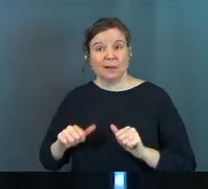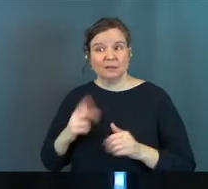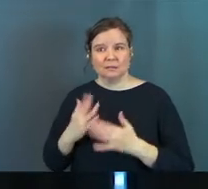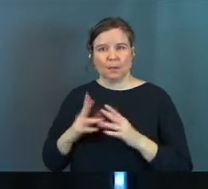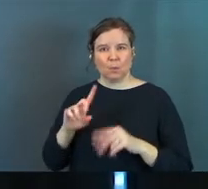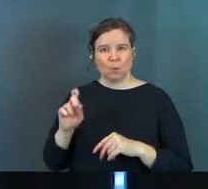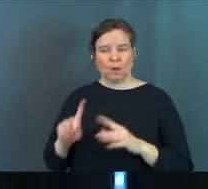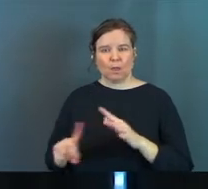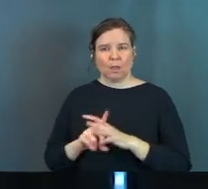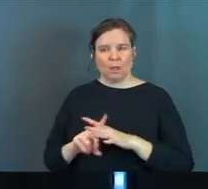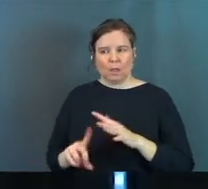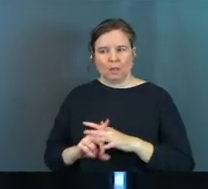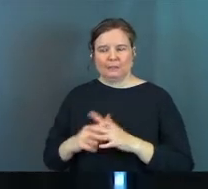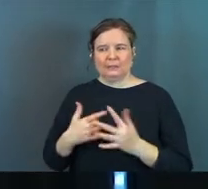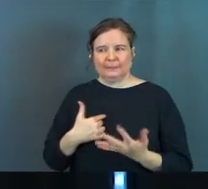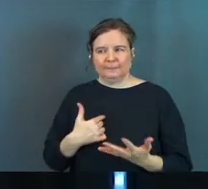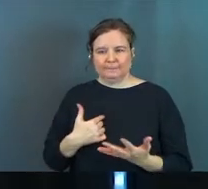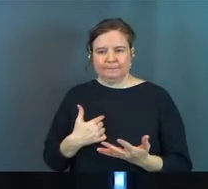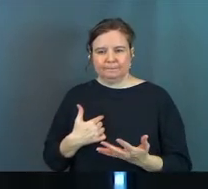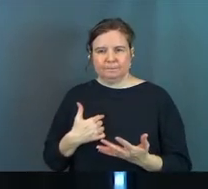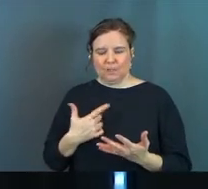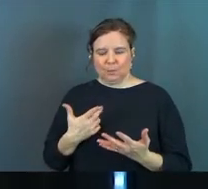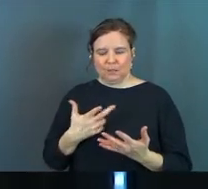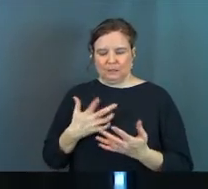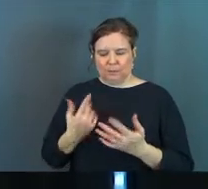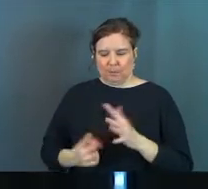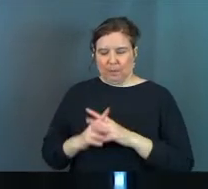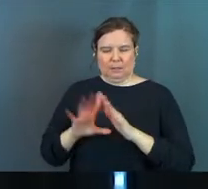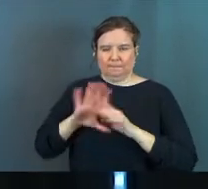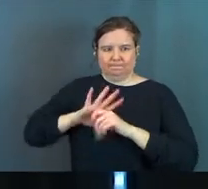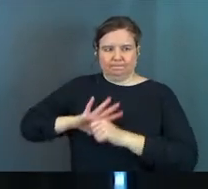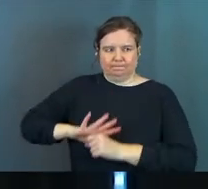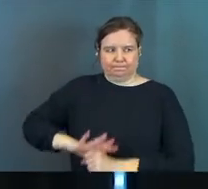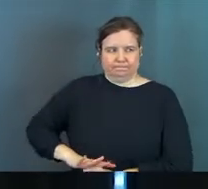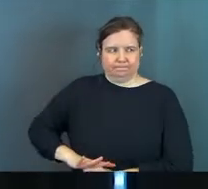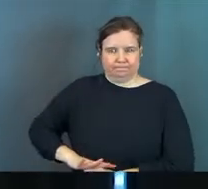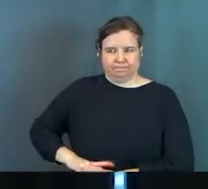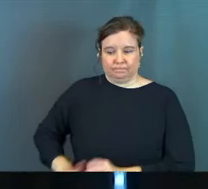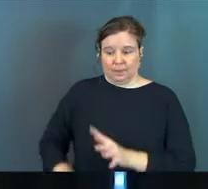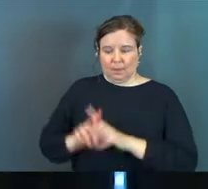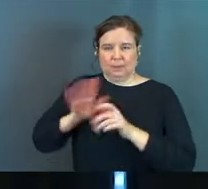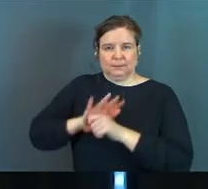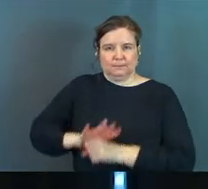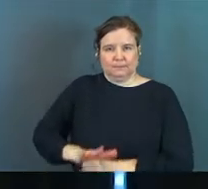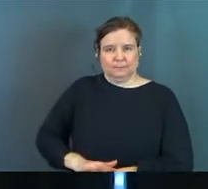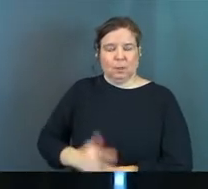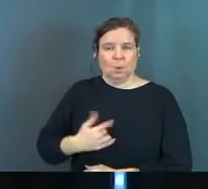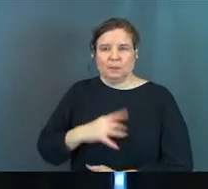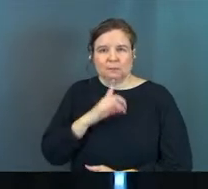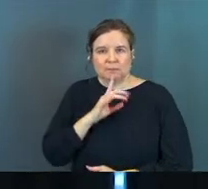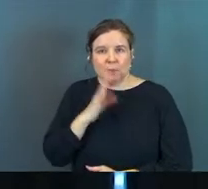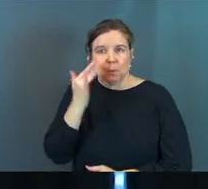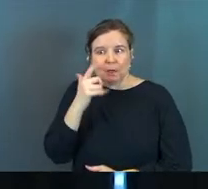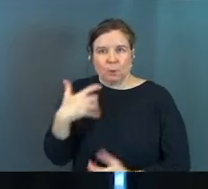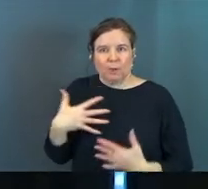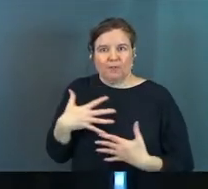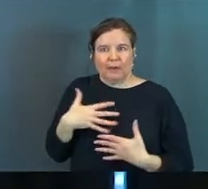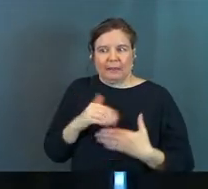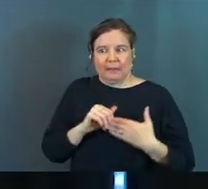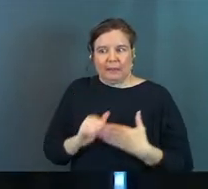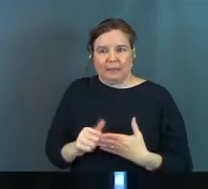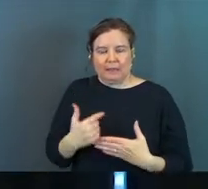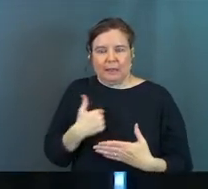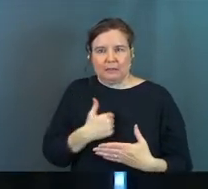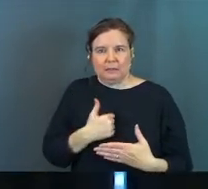certain questions that we kind of push down, and we don't speak of those things because we're afraid they might lead to